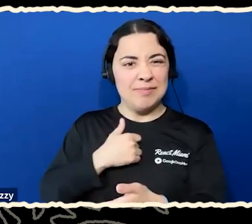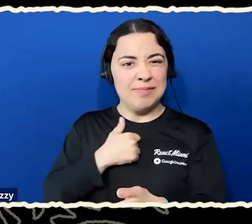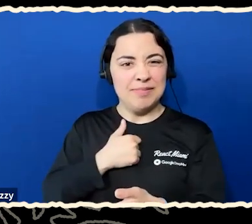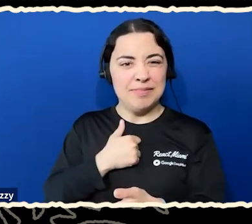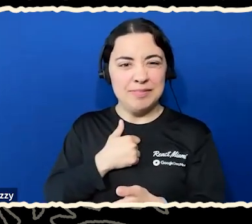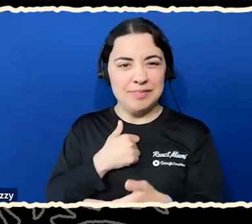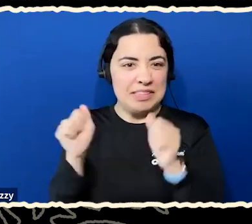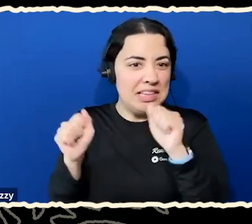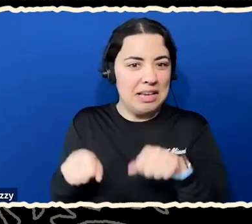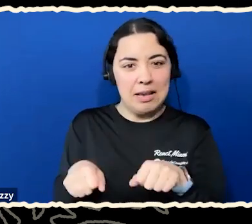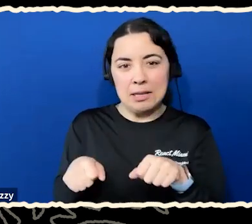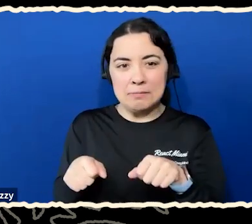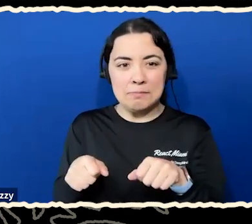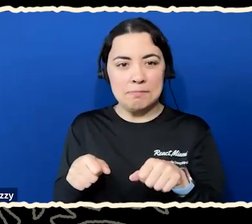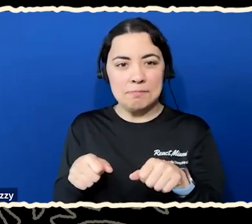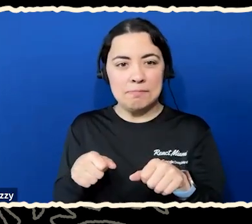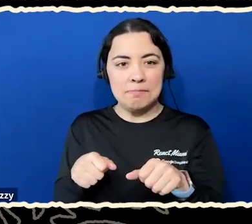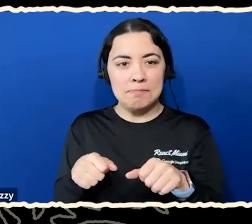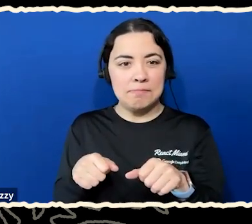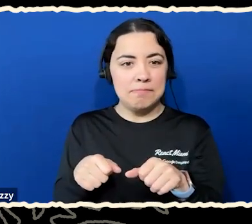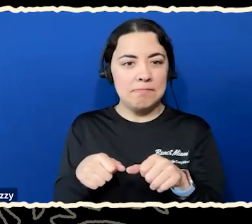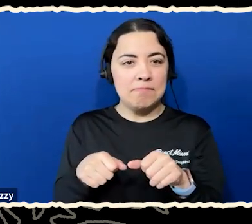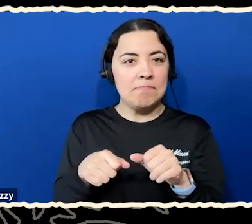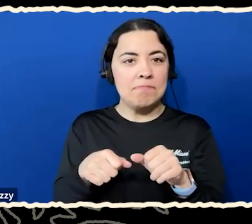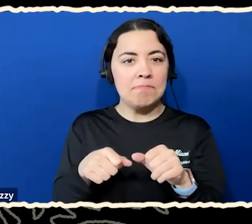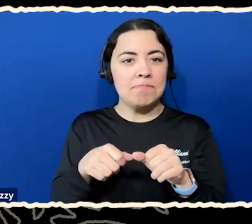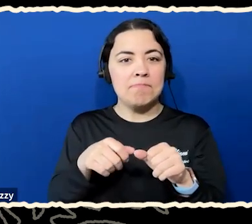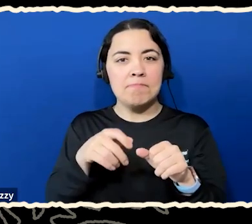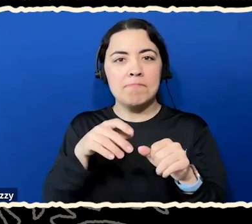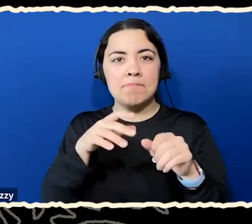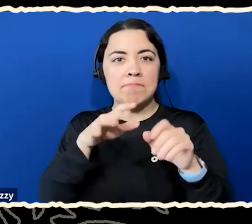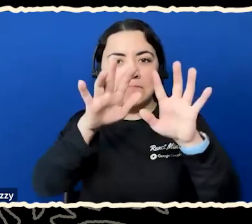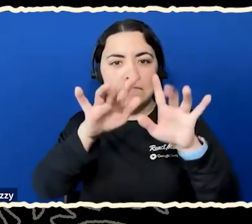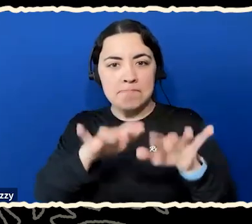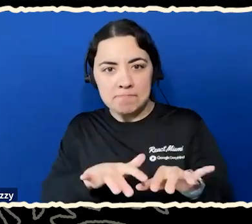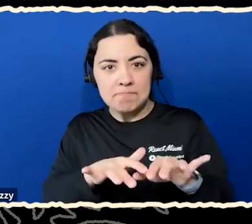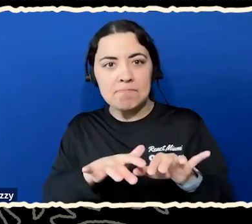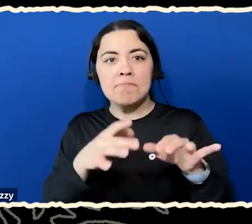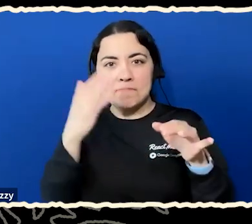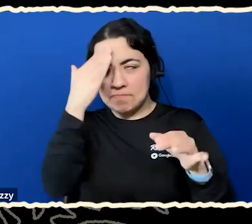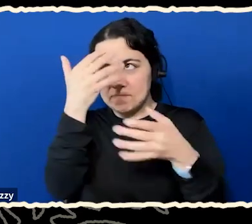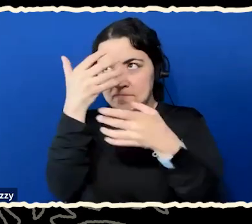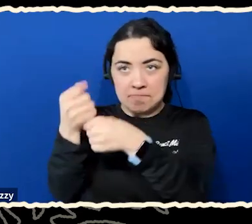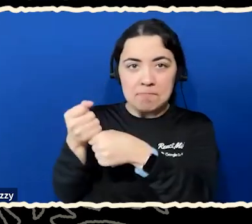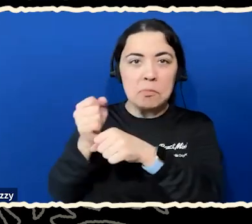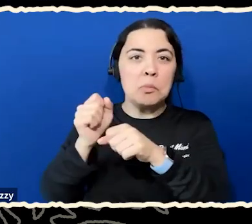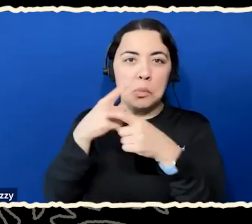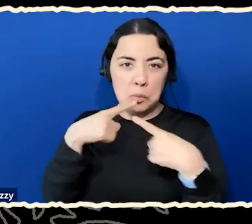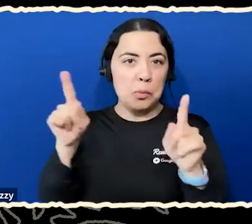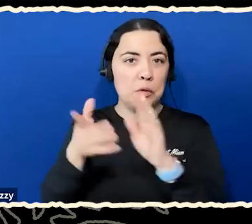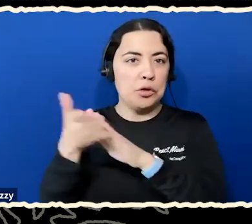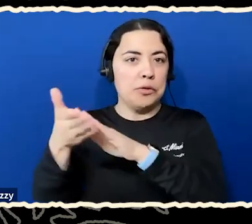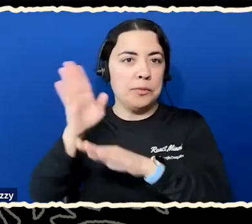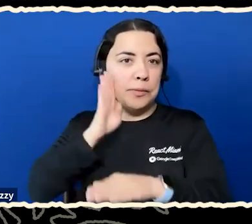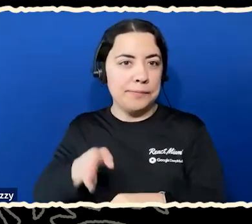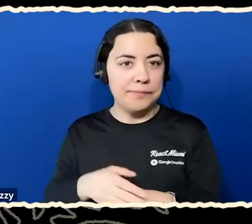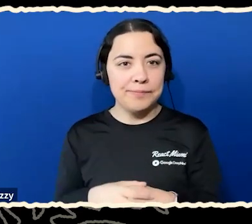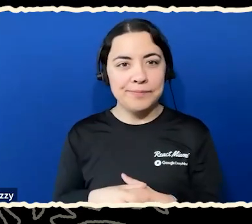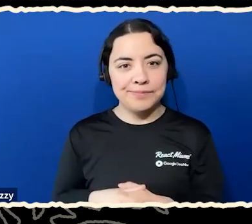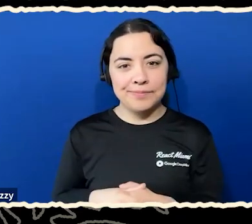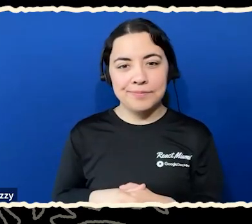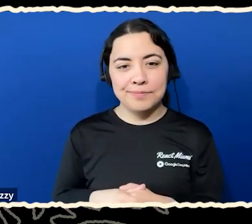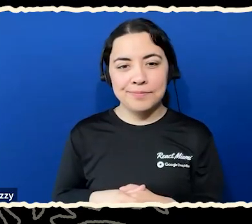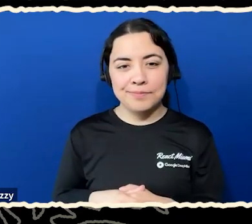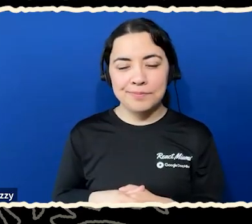pass that, and it's going to work. Let's also use, see if we can use the same pattern on the tabs up here,